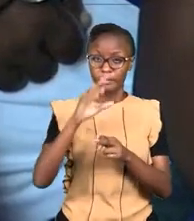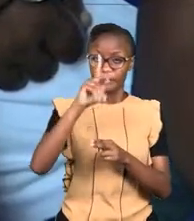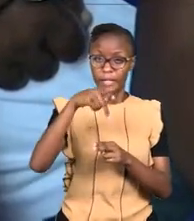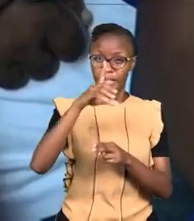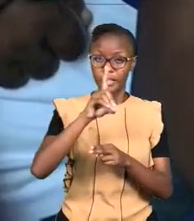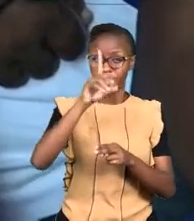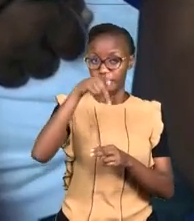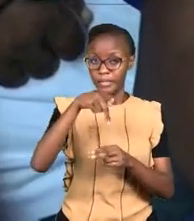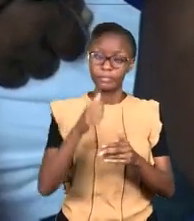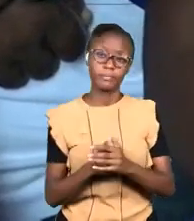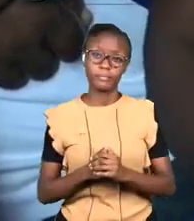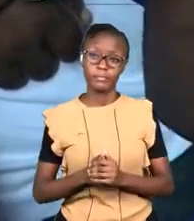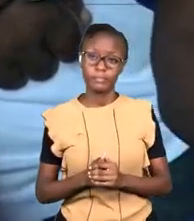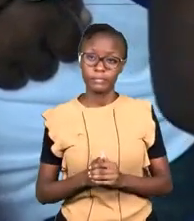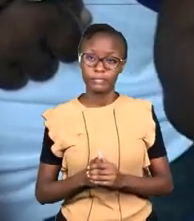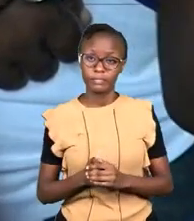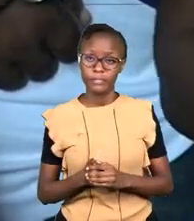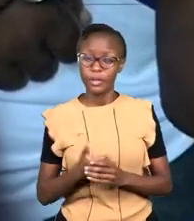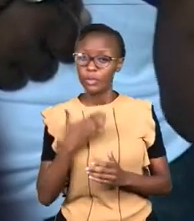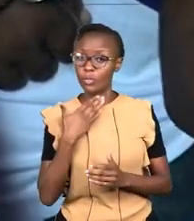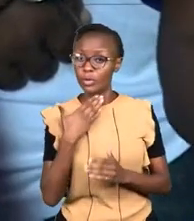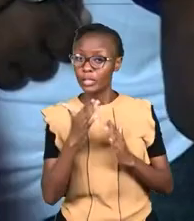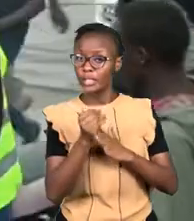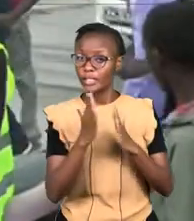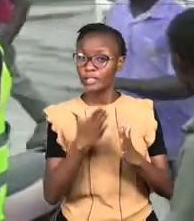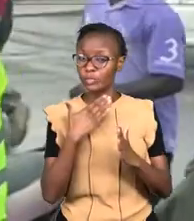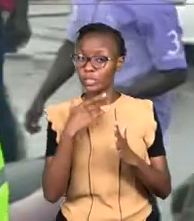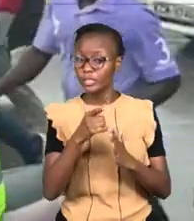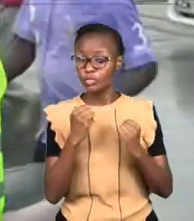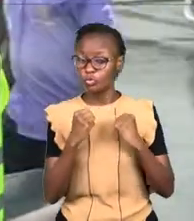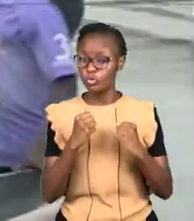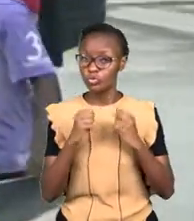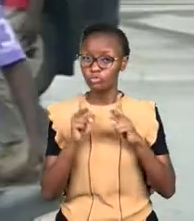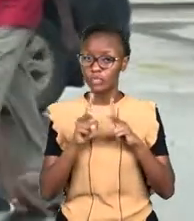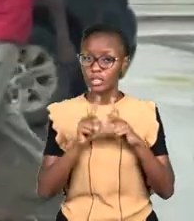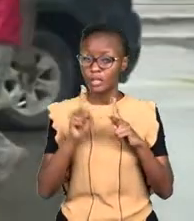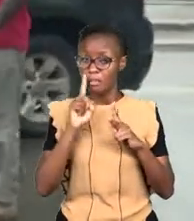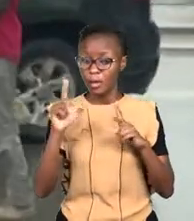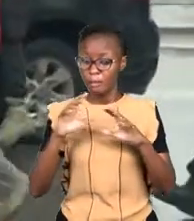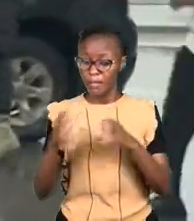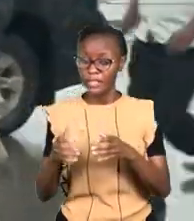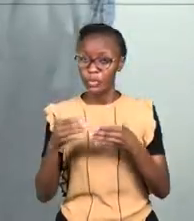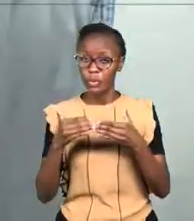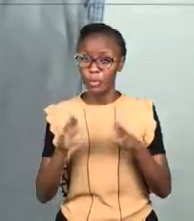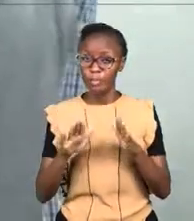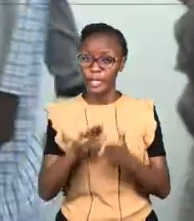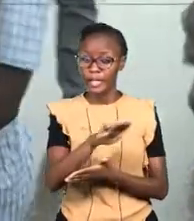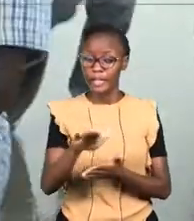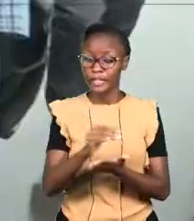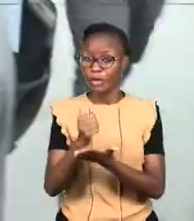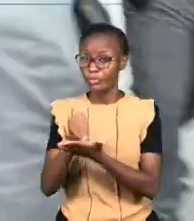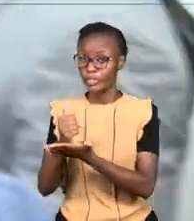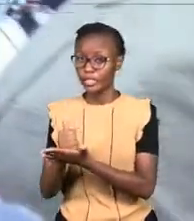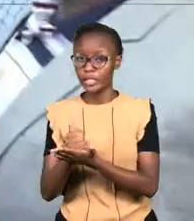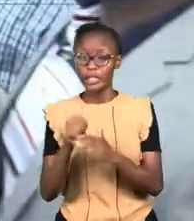leadership. Yeah. So we want PDP to be very, very strong. Governor Obado says his party will be opening regional offices at least